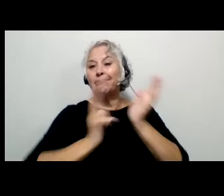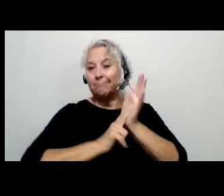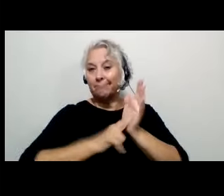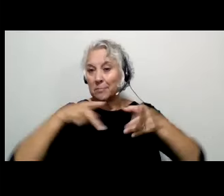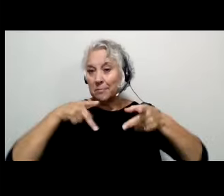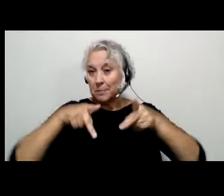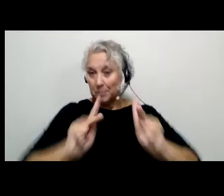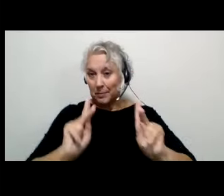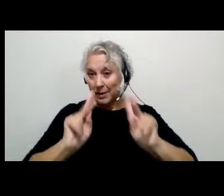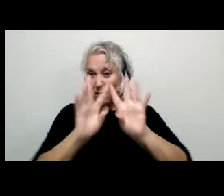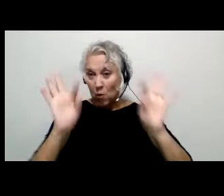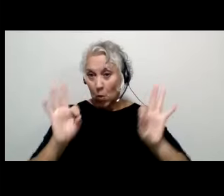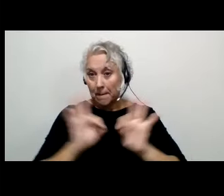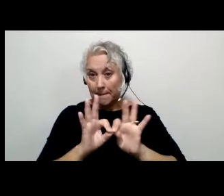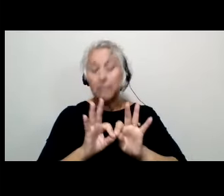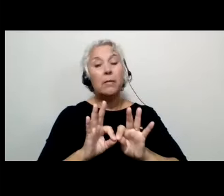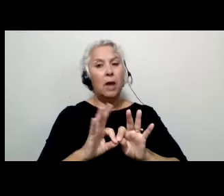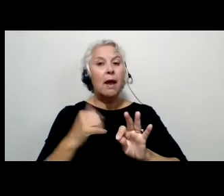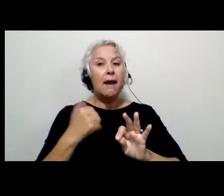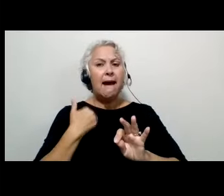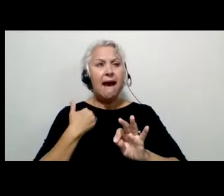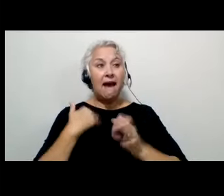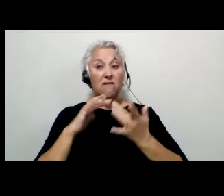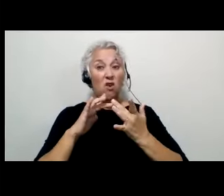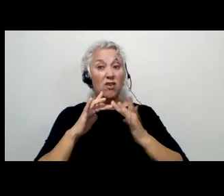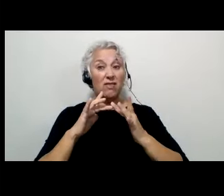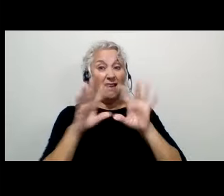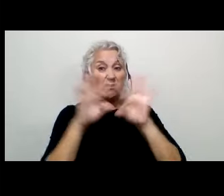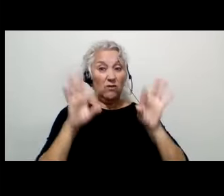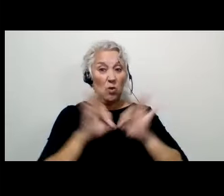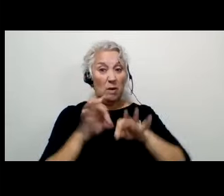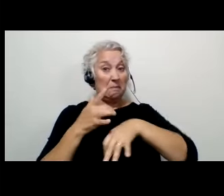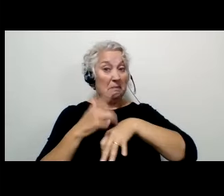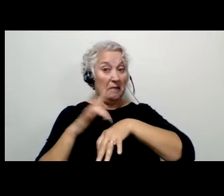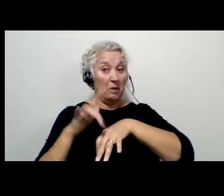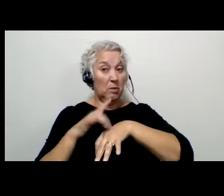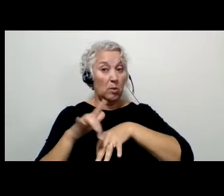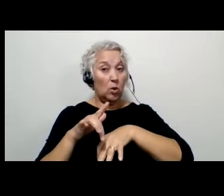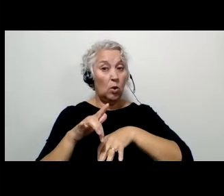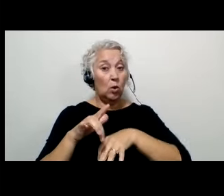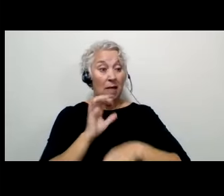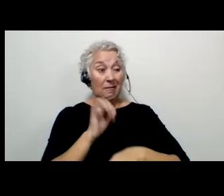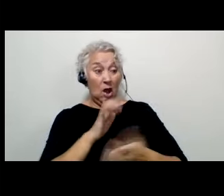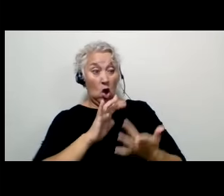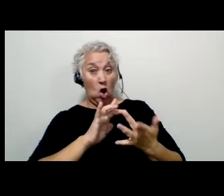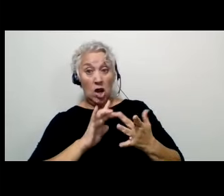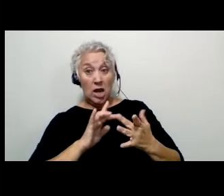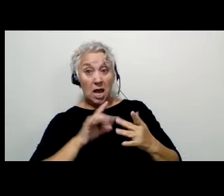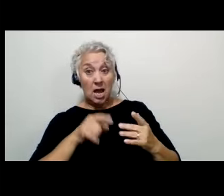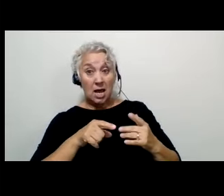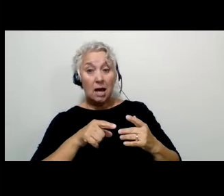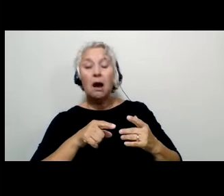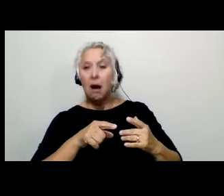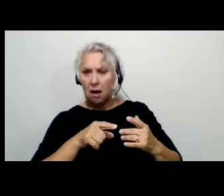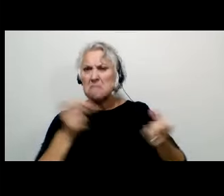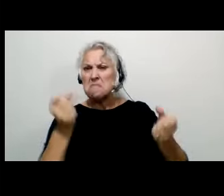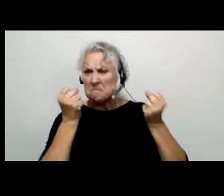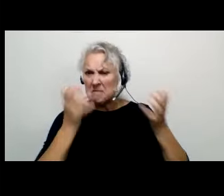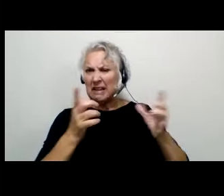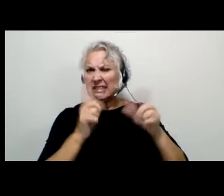And we do have online forms available. And within that online form, there are